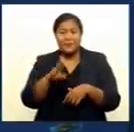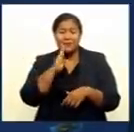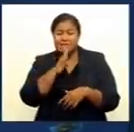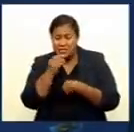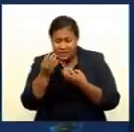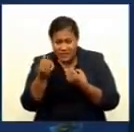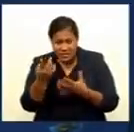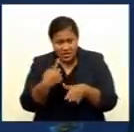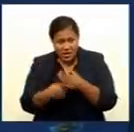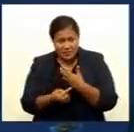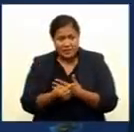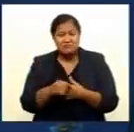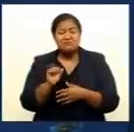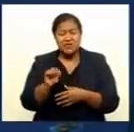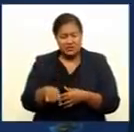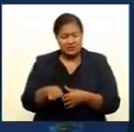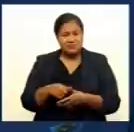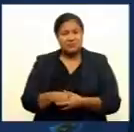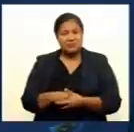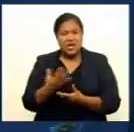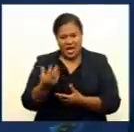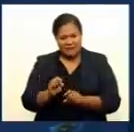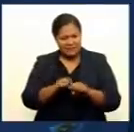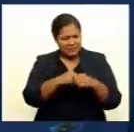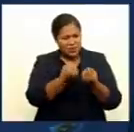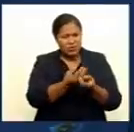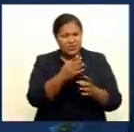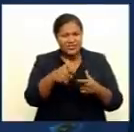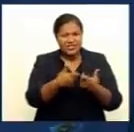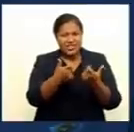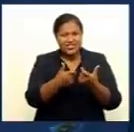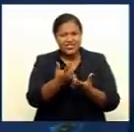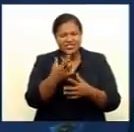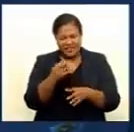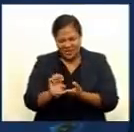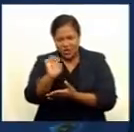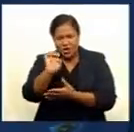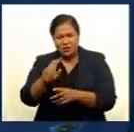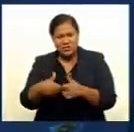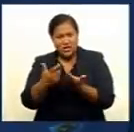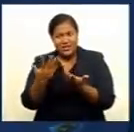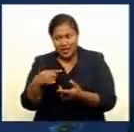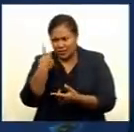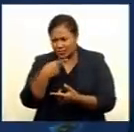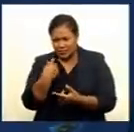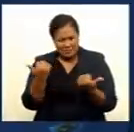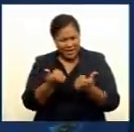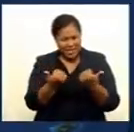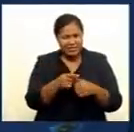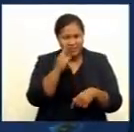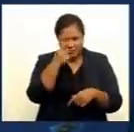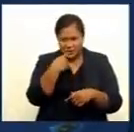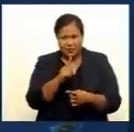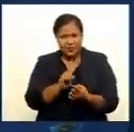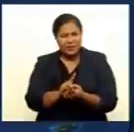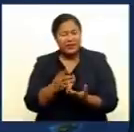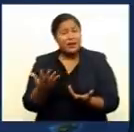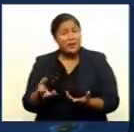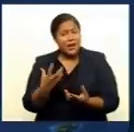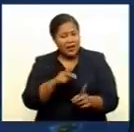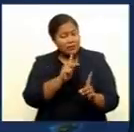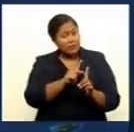misinformation. Of course, there's social challenges and economic challenges that people are facing. And the priority right now